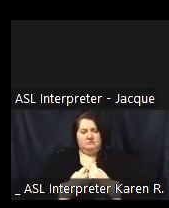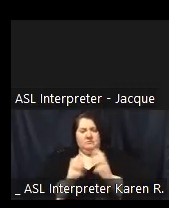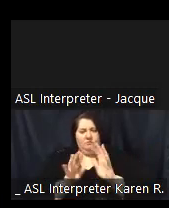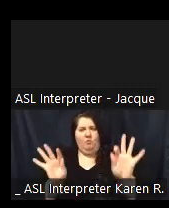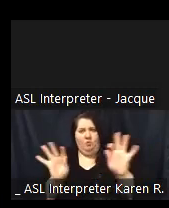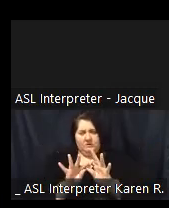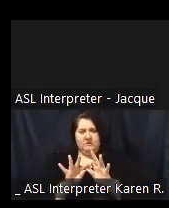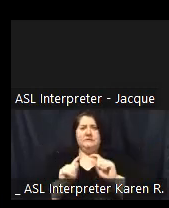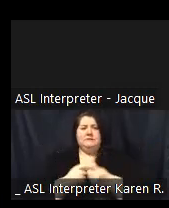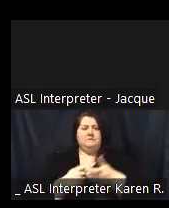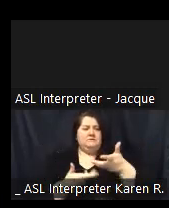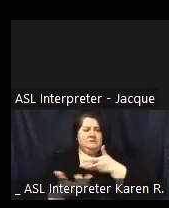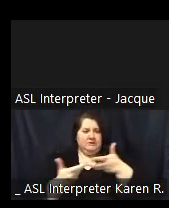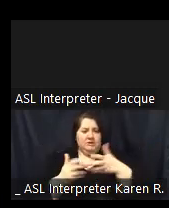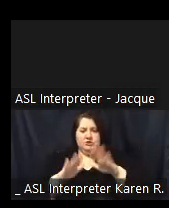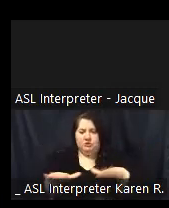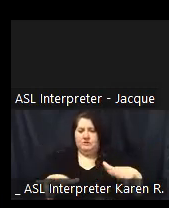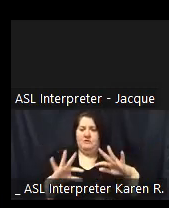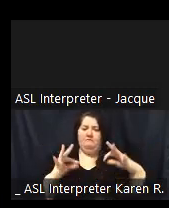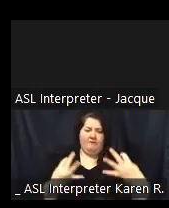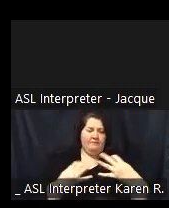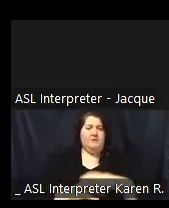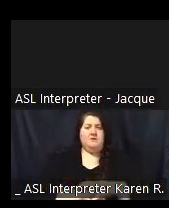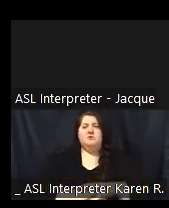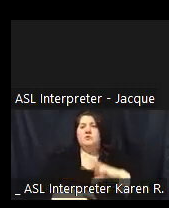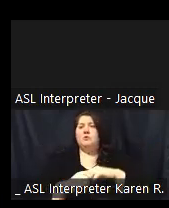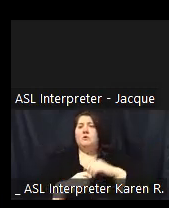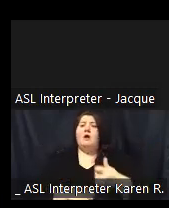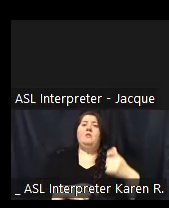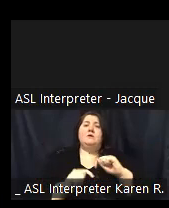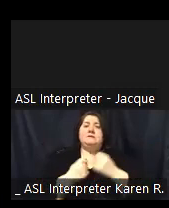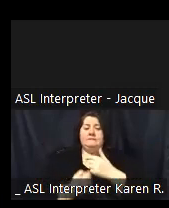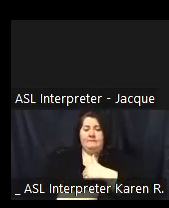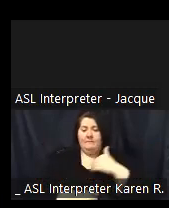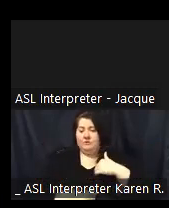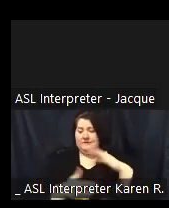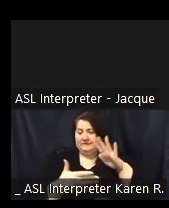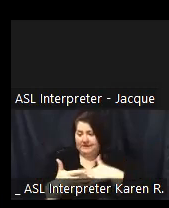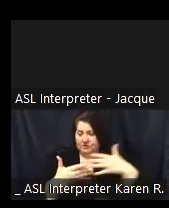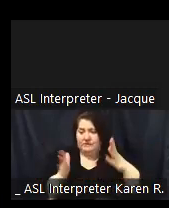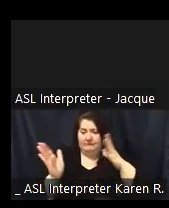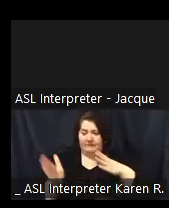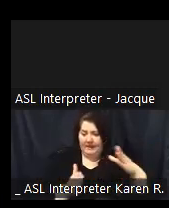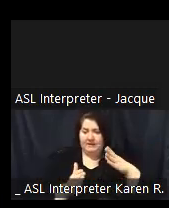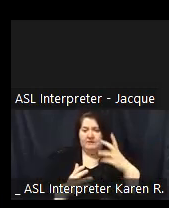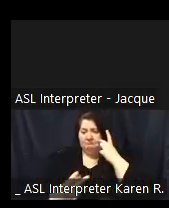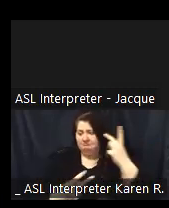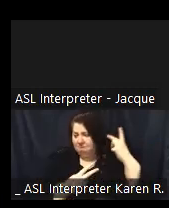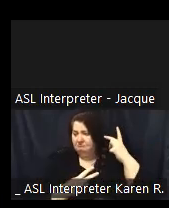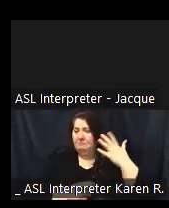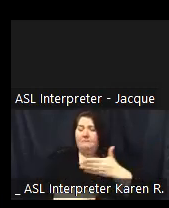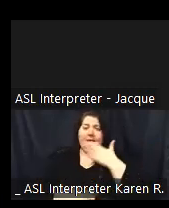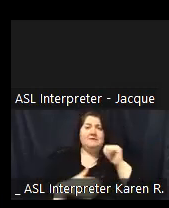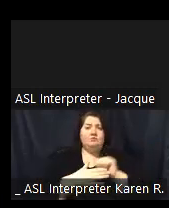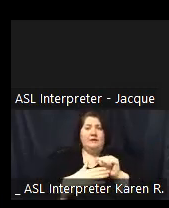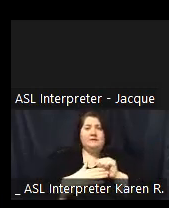serving DHH children and their families need to include all other team members in scheduling, planning, reflection, discussion of best practices, and